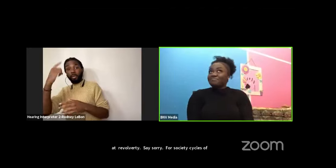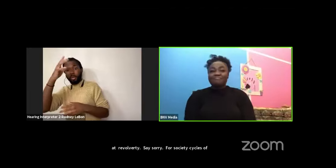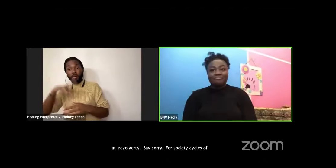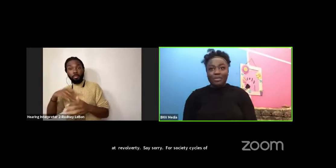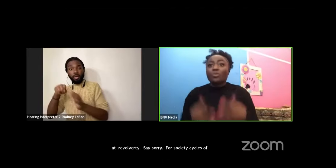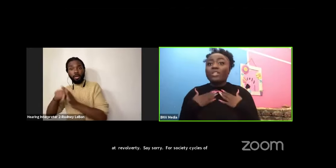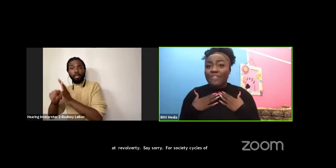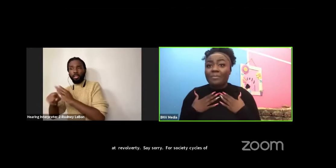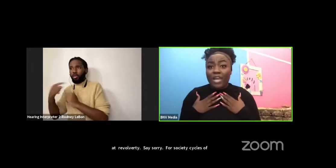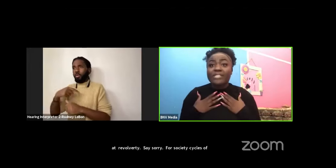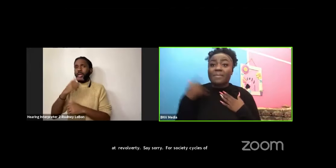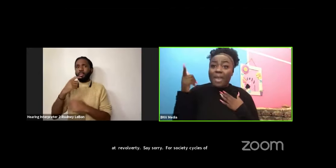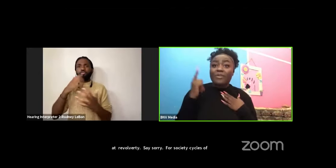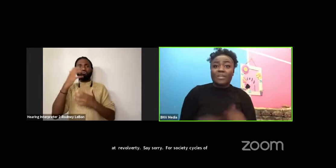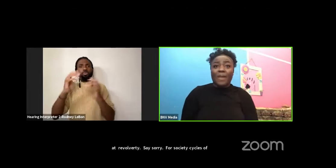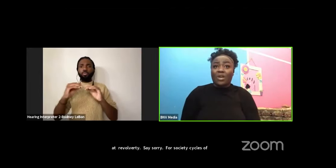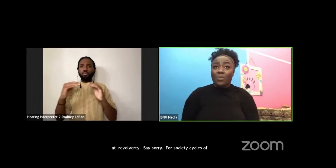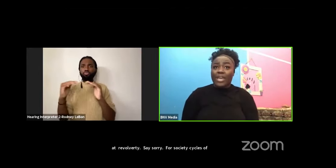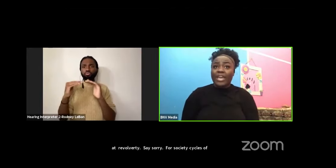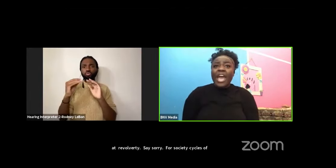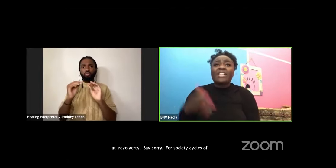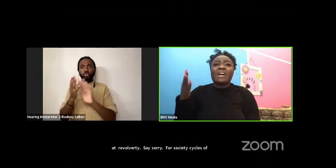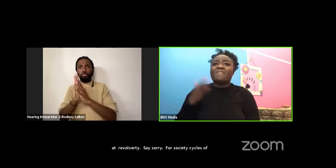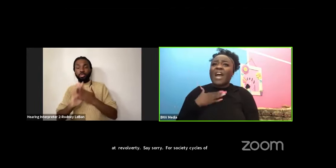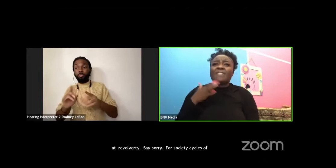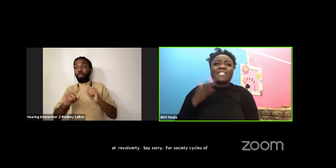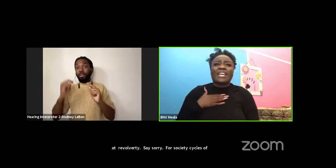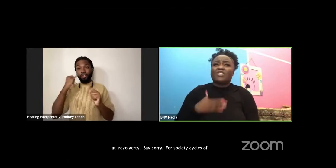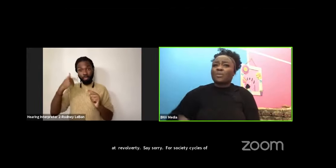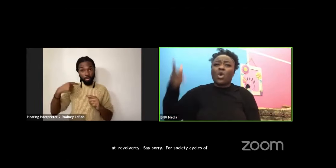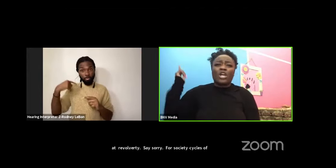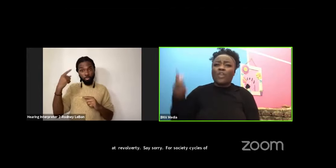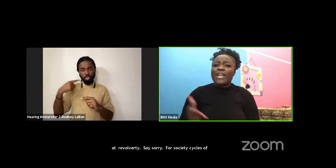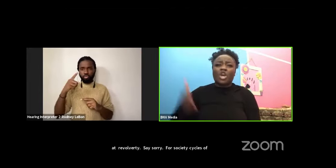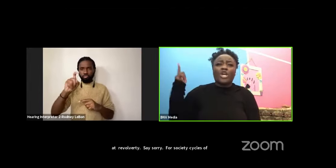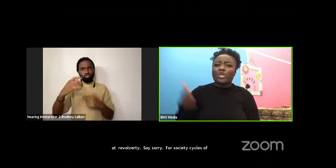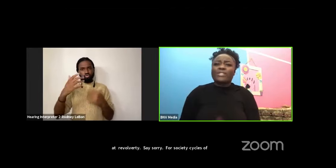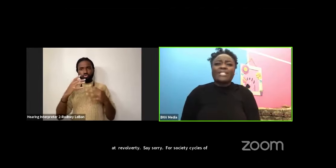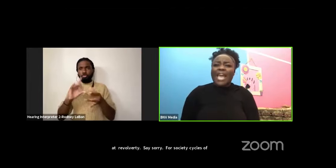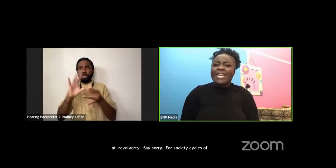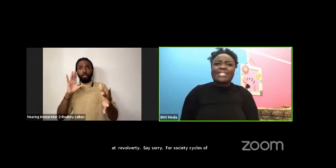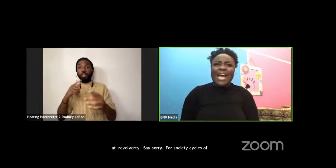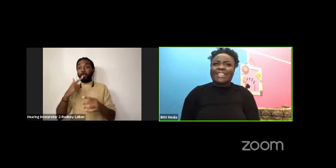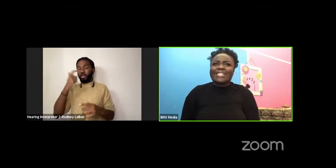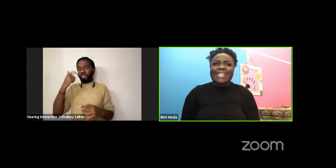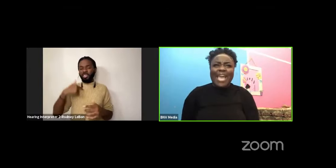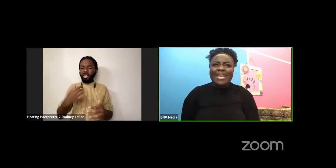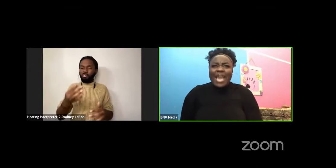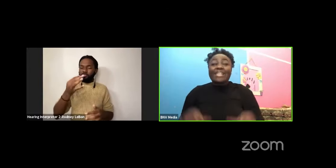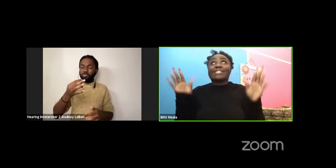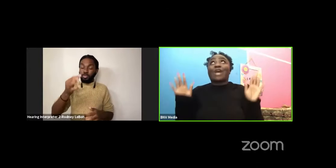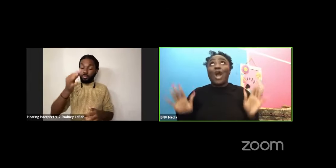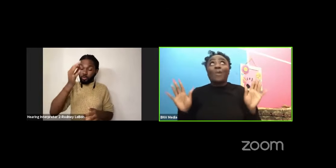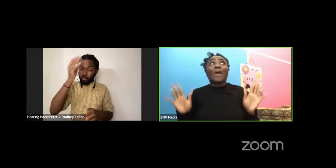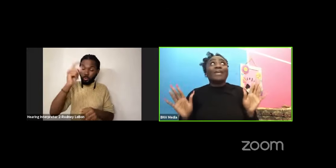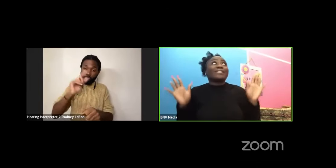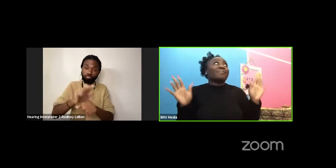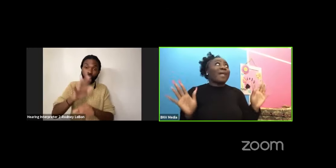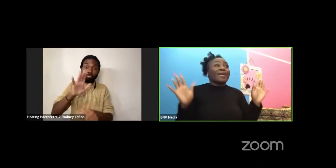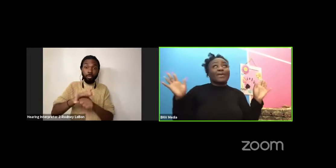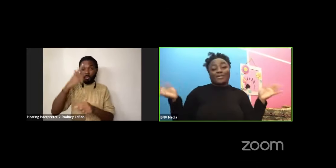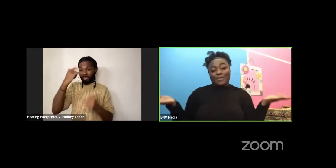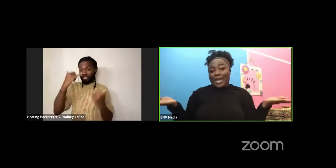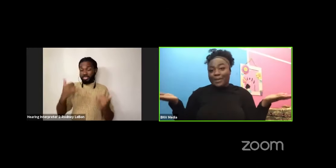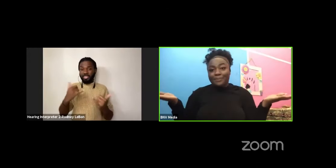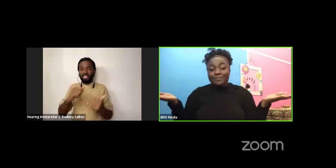crazy. Well, if I'm crazy, then maybe you should back away because I'm 5 seconds from going crazy on you. Today is not the day because it's always